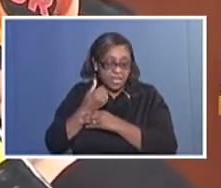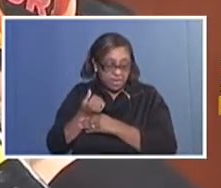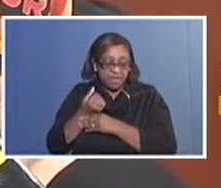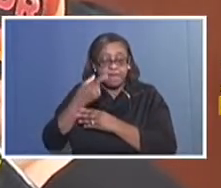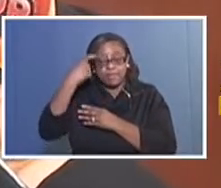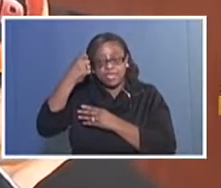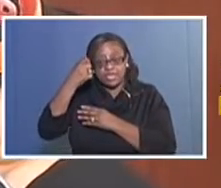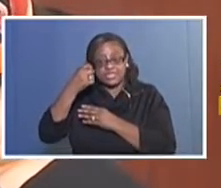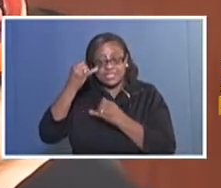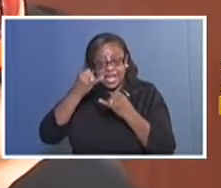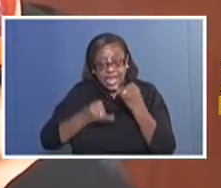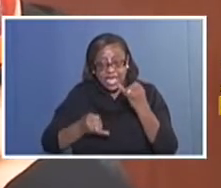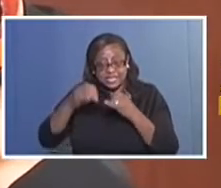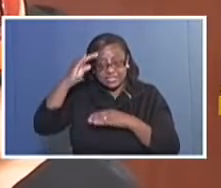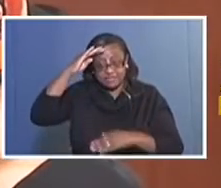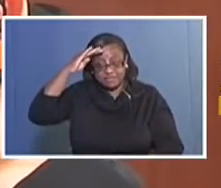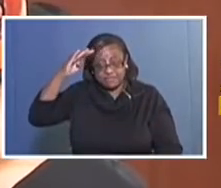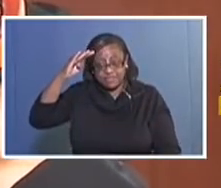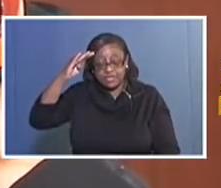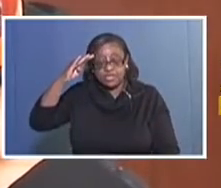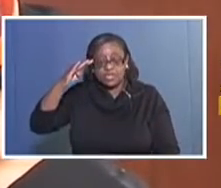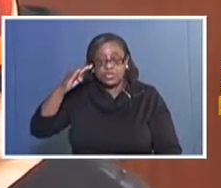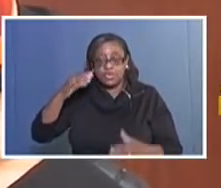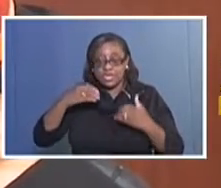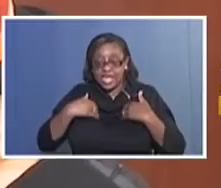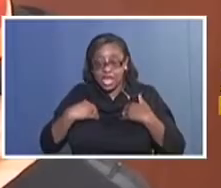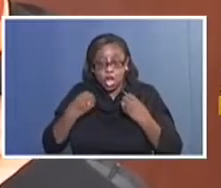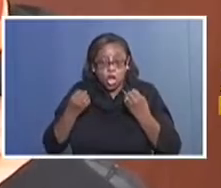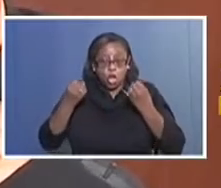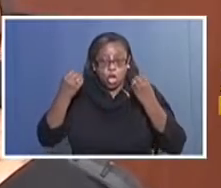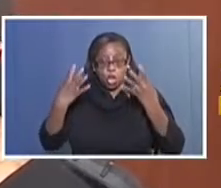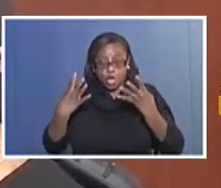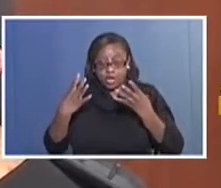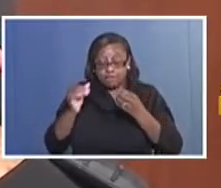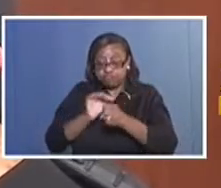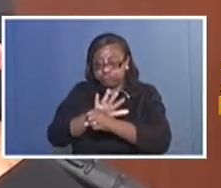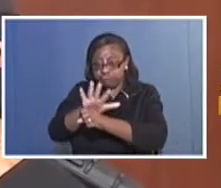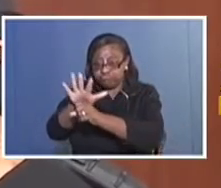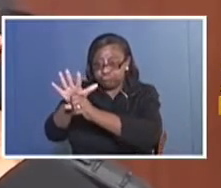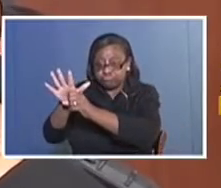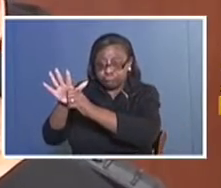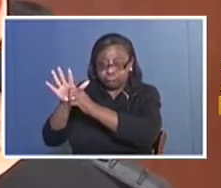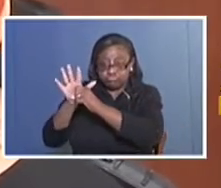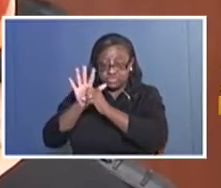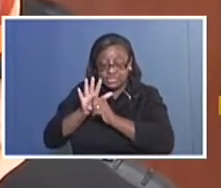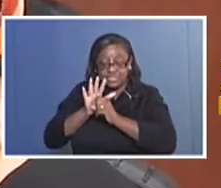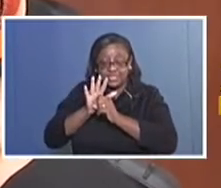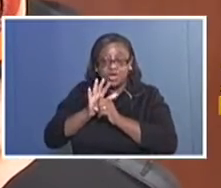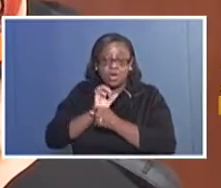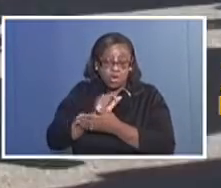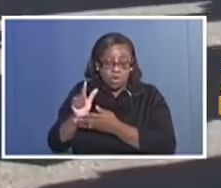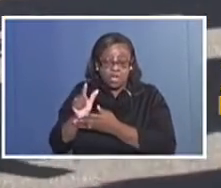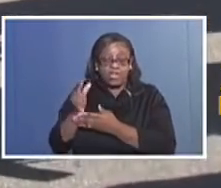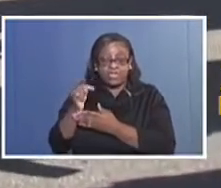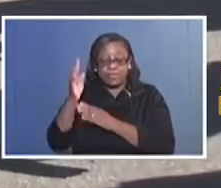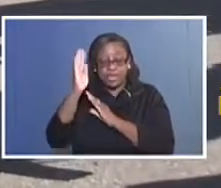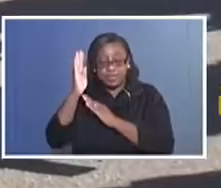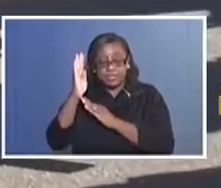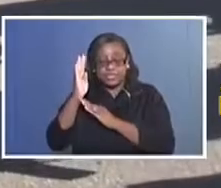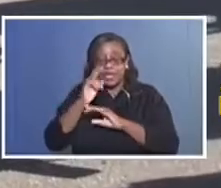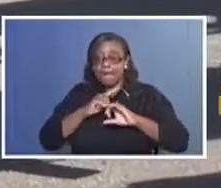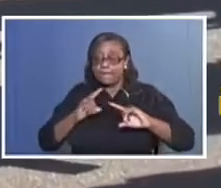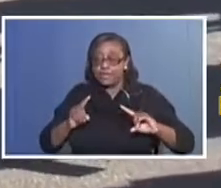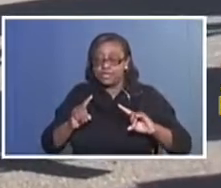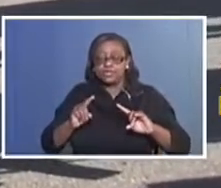Defense Force squad, there were issues over COVID infections like all over the Bahamas. Minister Munro says it is a matter